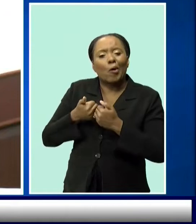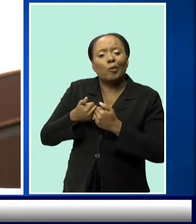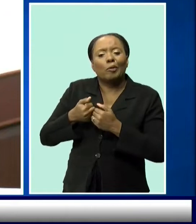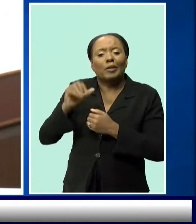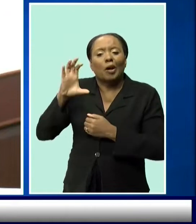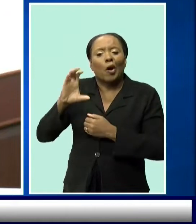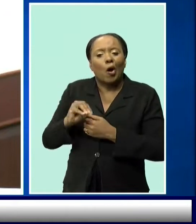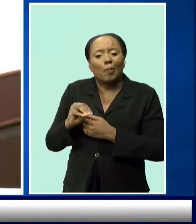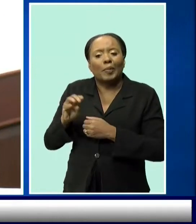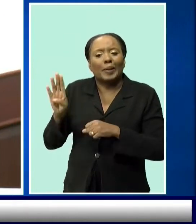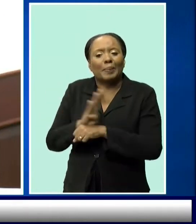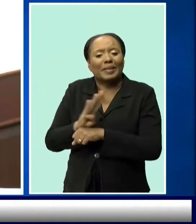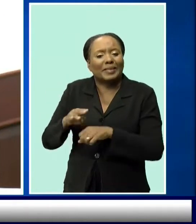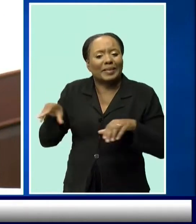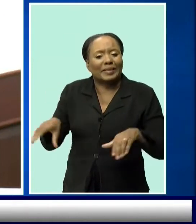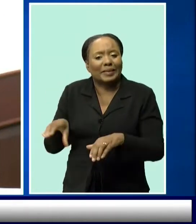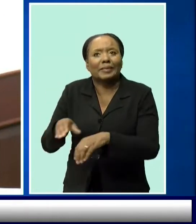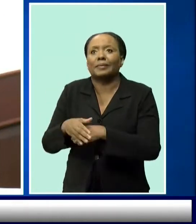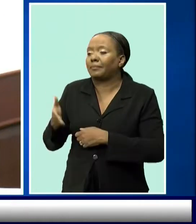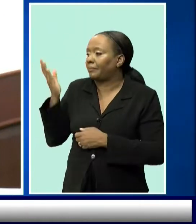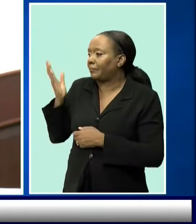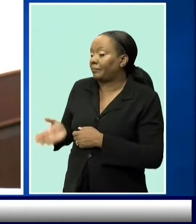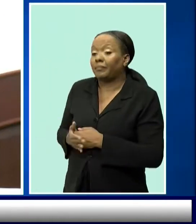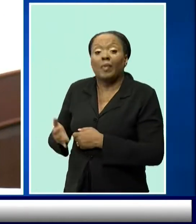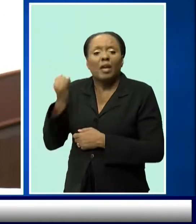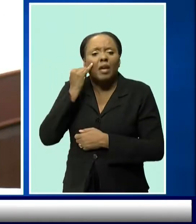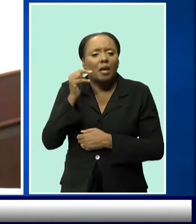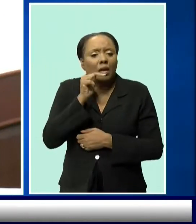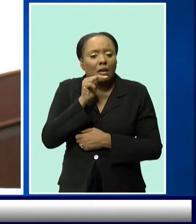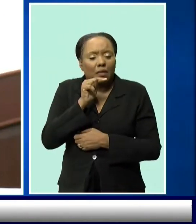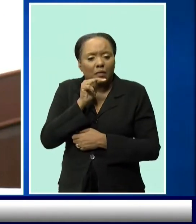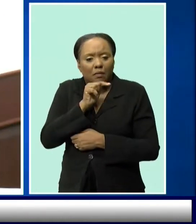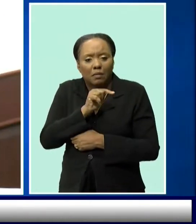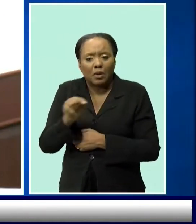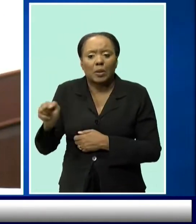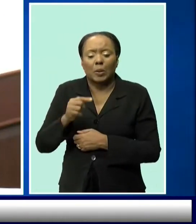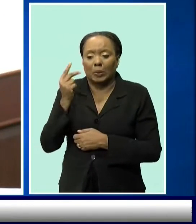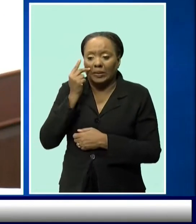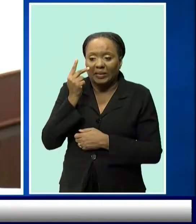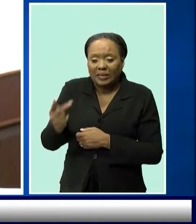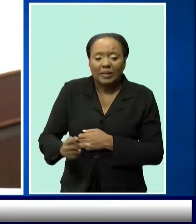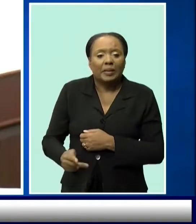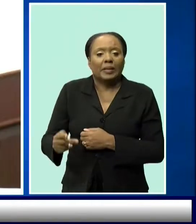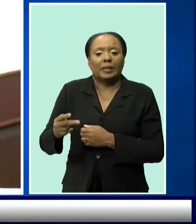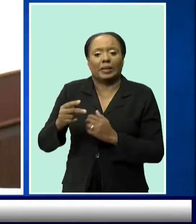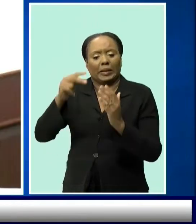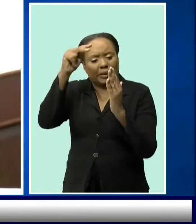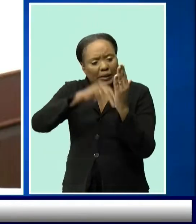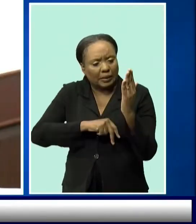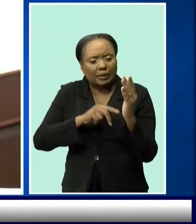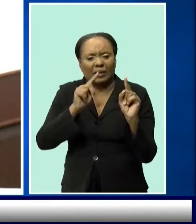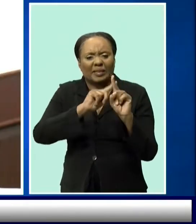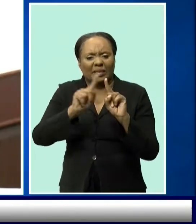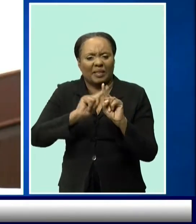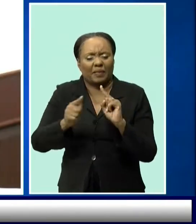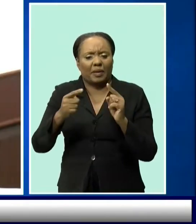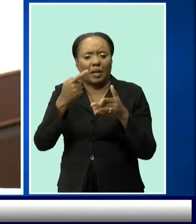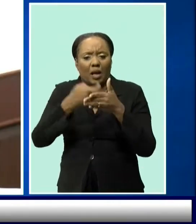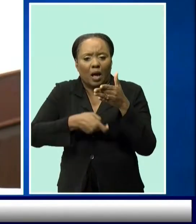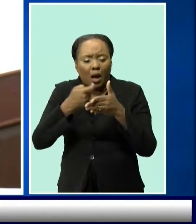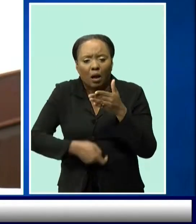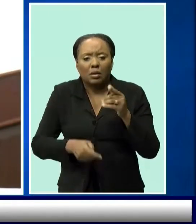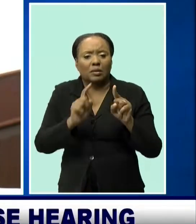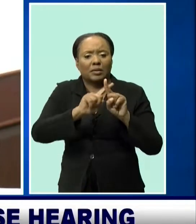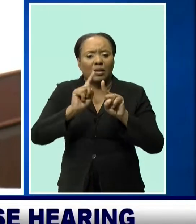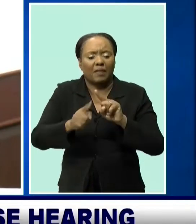rates included and you contrast that against the expenses, and especially given the explanation that I just gave about the